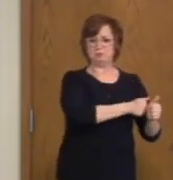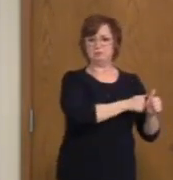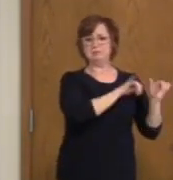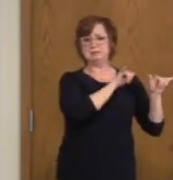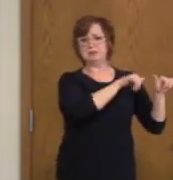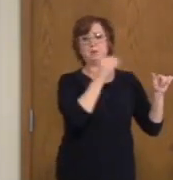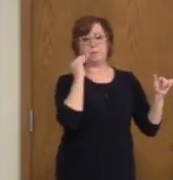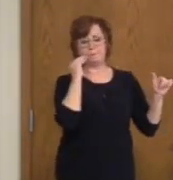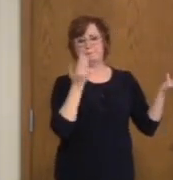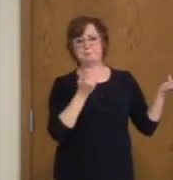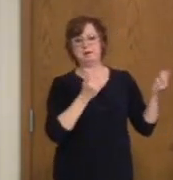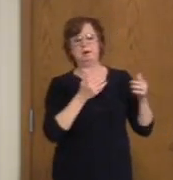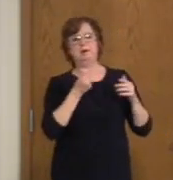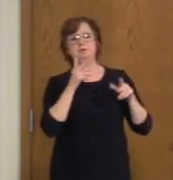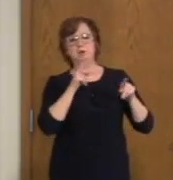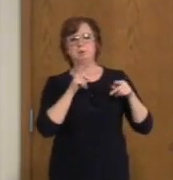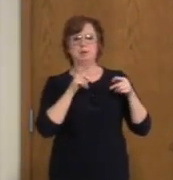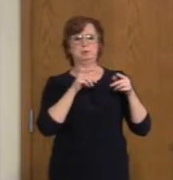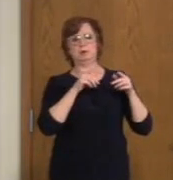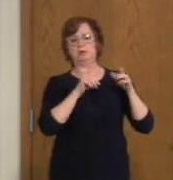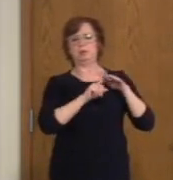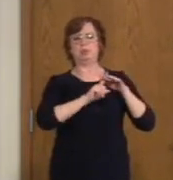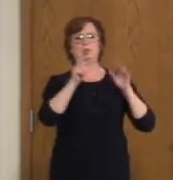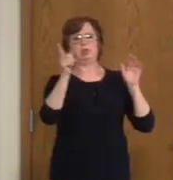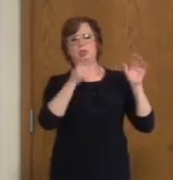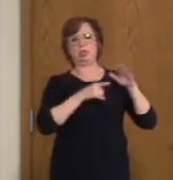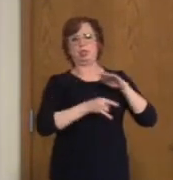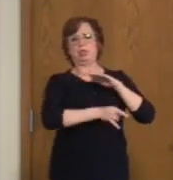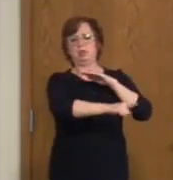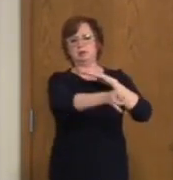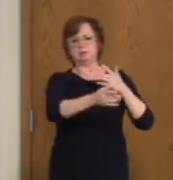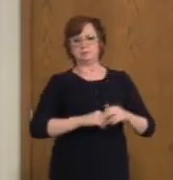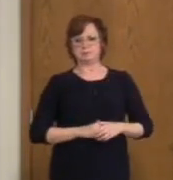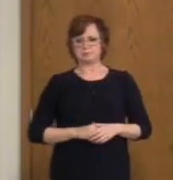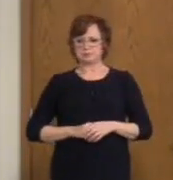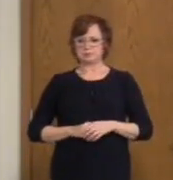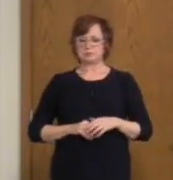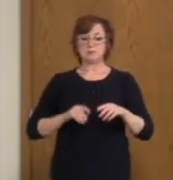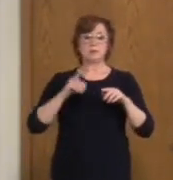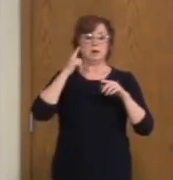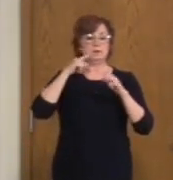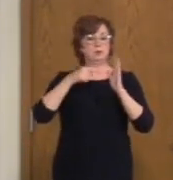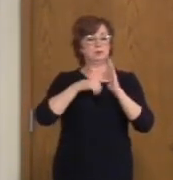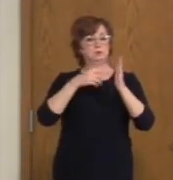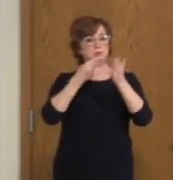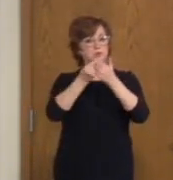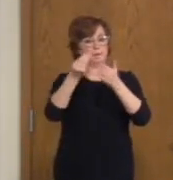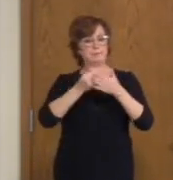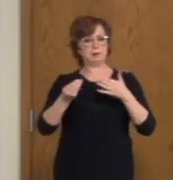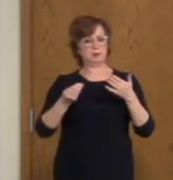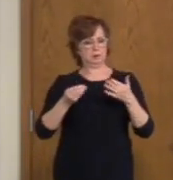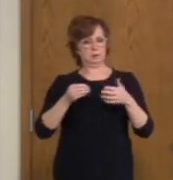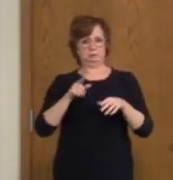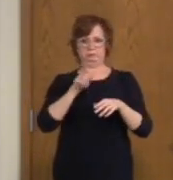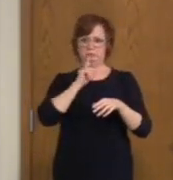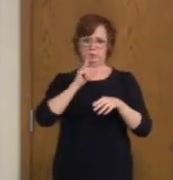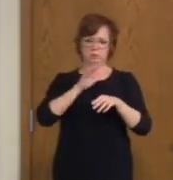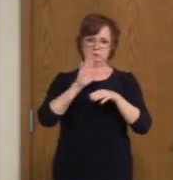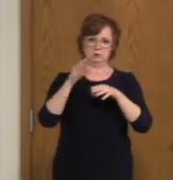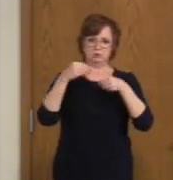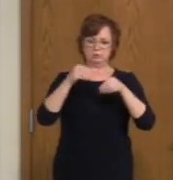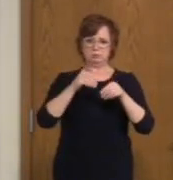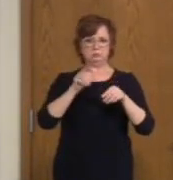shopping, businesses have done an excellent job of laying things out so that you can safely maintain your physical distance and get what you